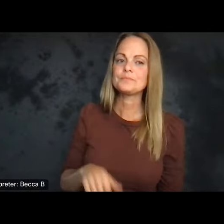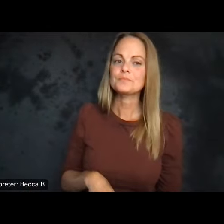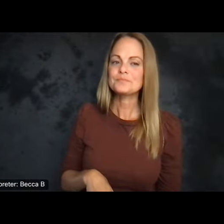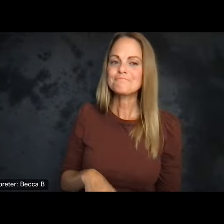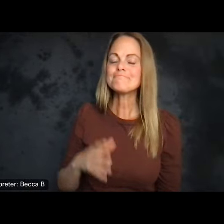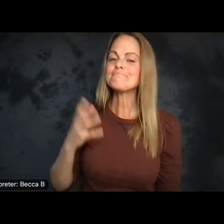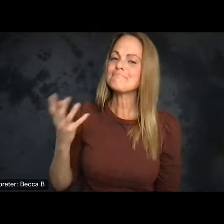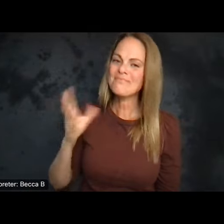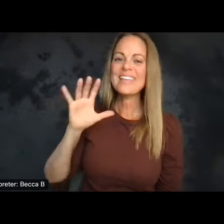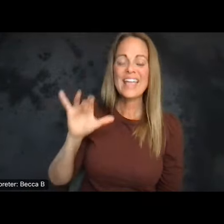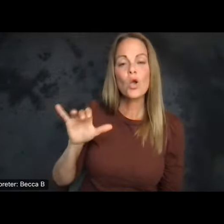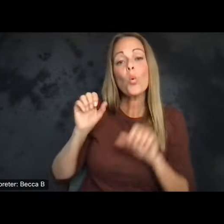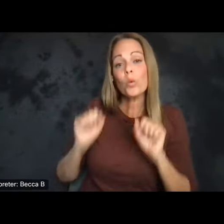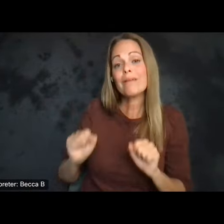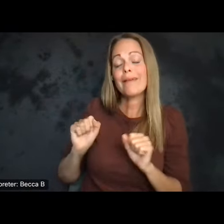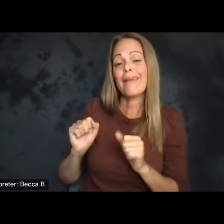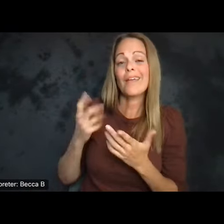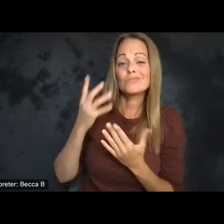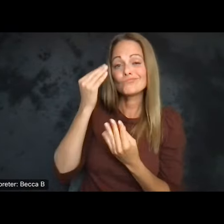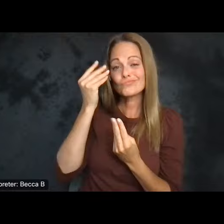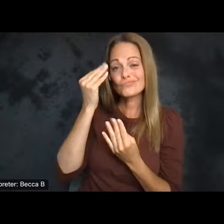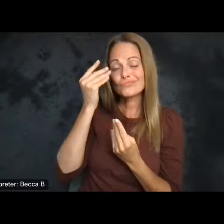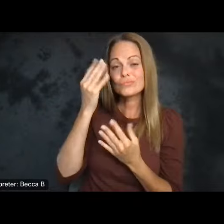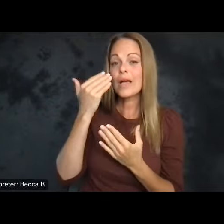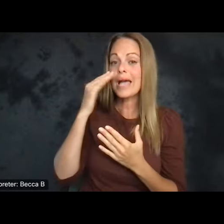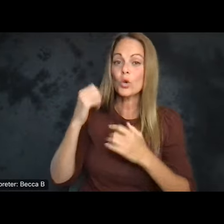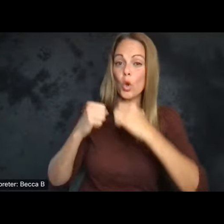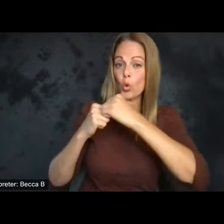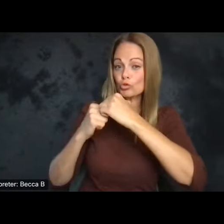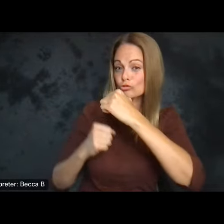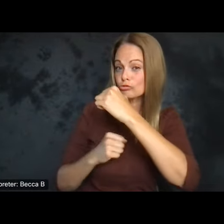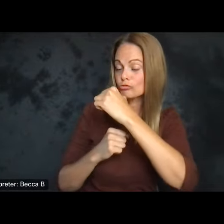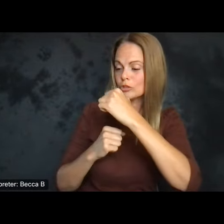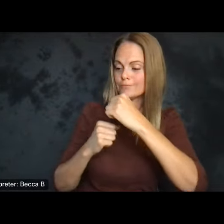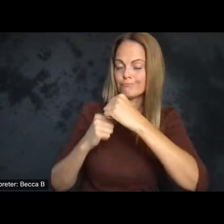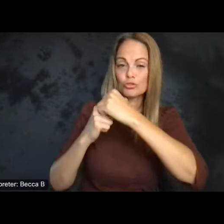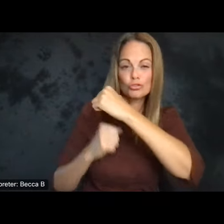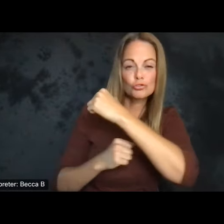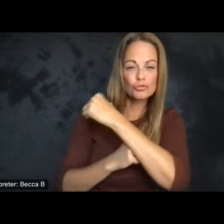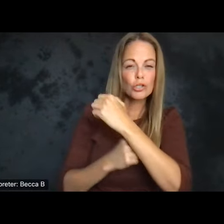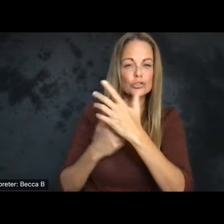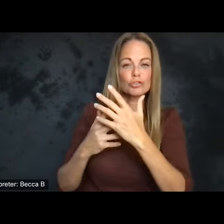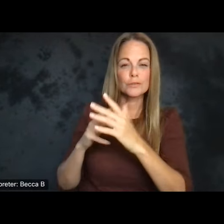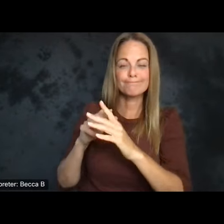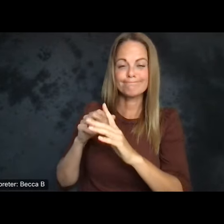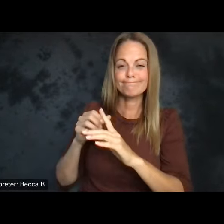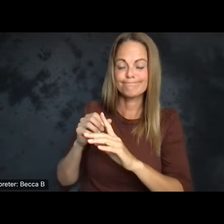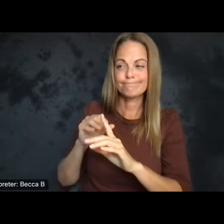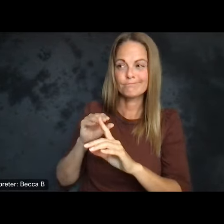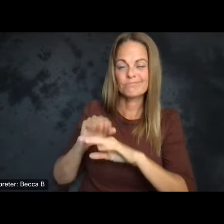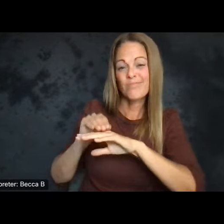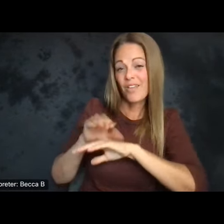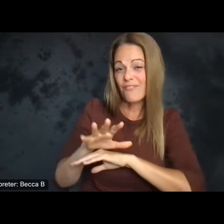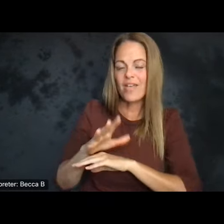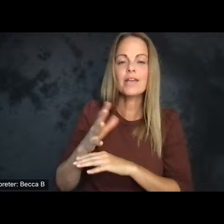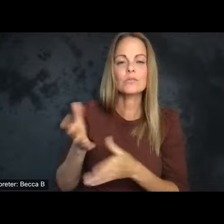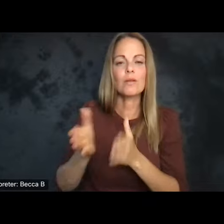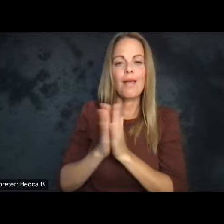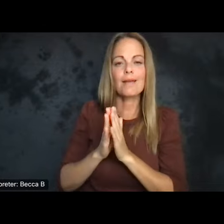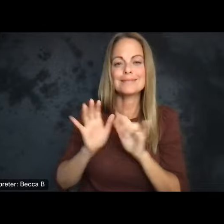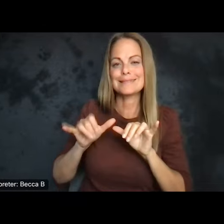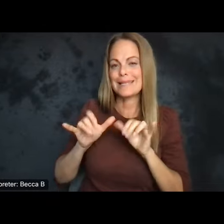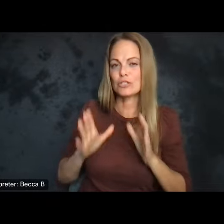That's something we can look at. I don't know how the structure part of that would work out, so we'd have to have a structural engineer look at it and